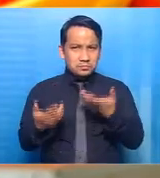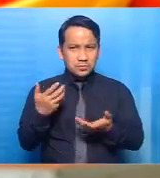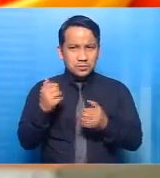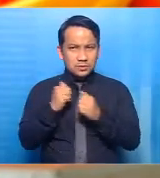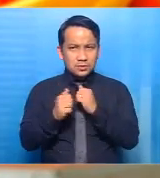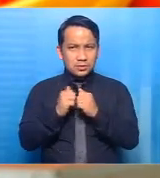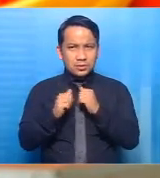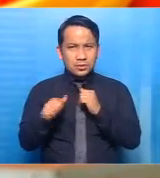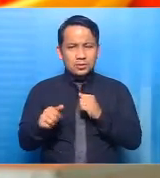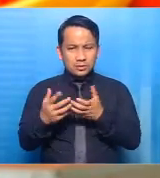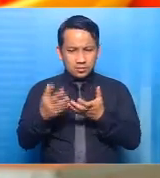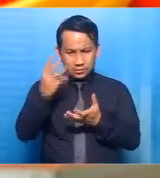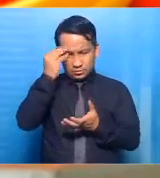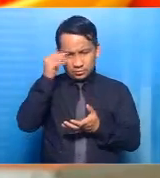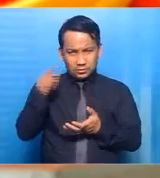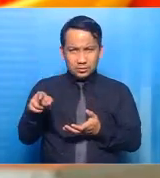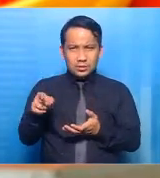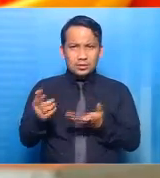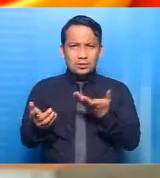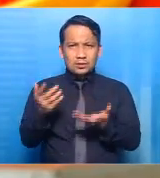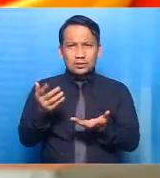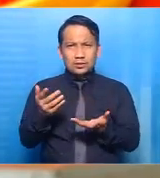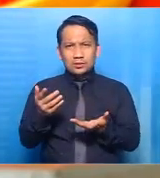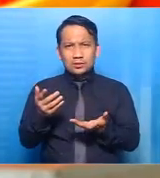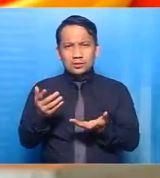it was only learned that